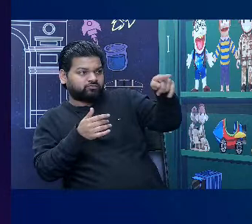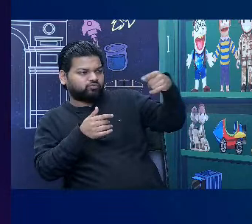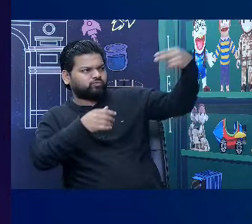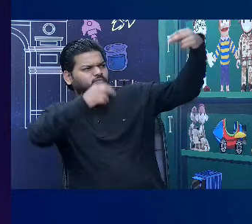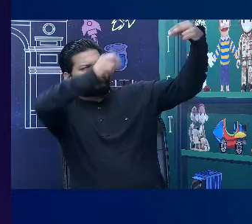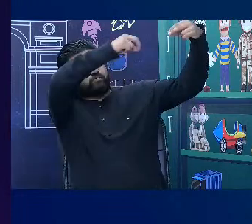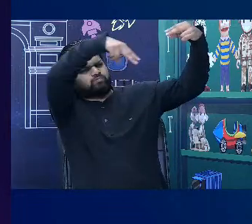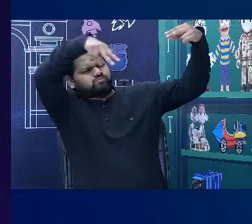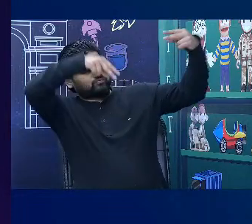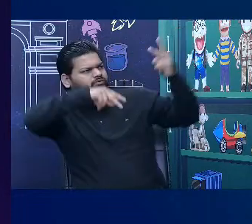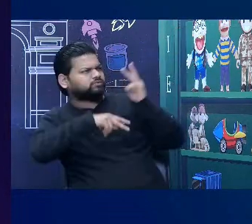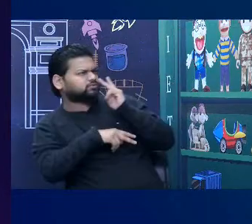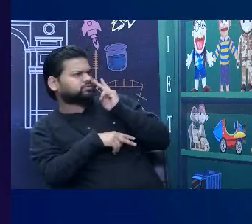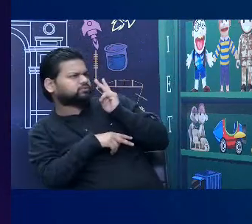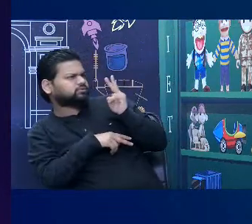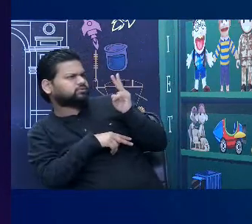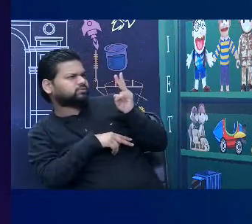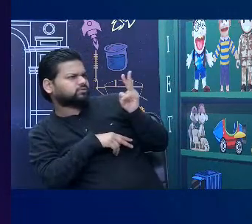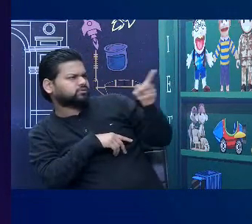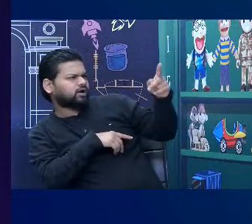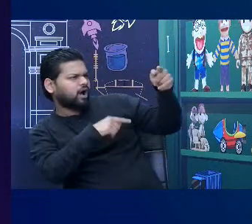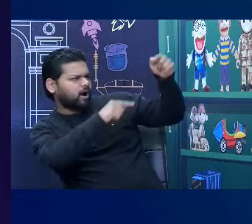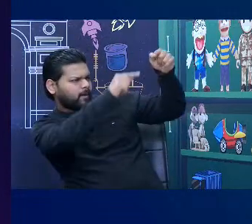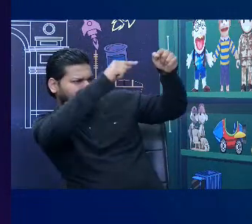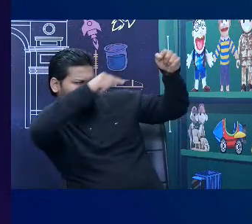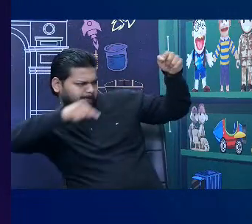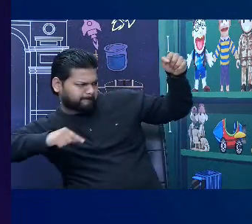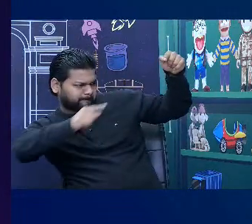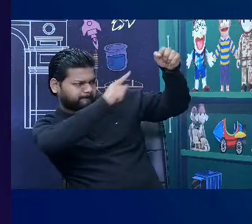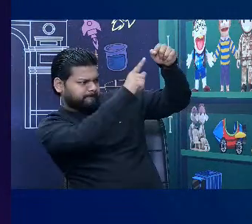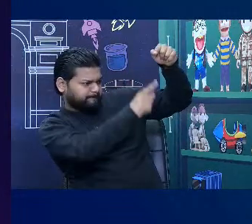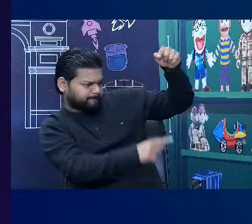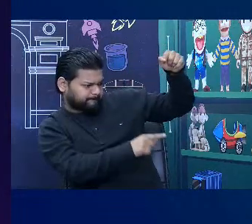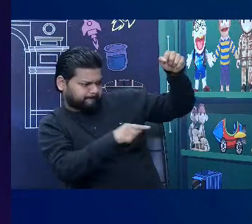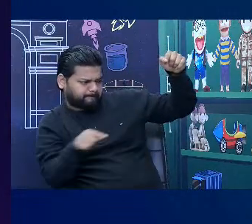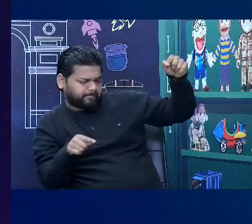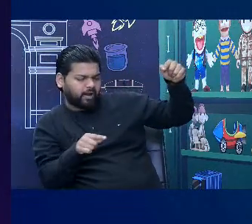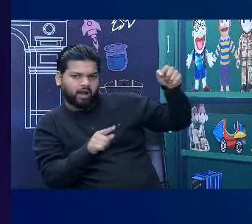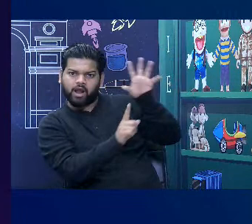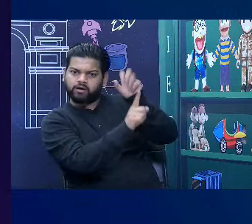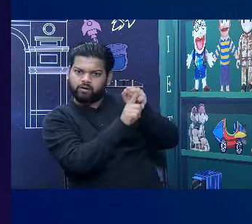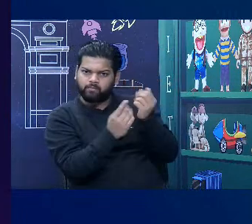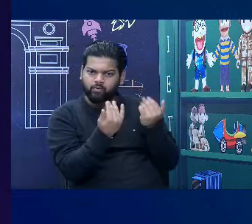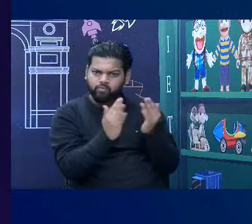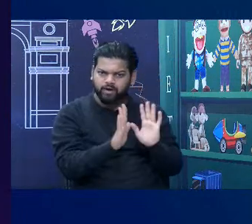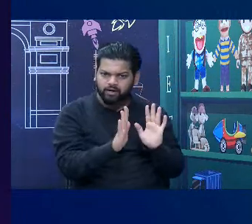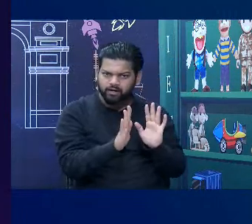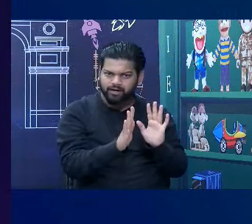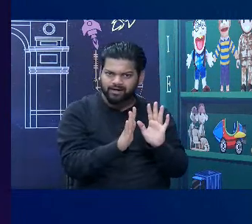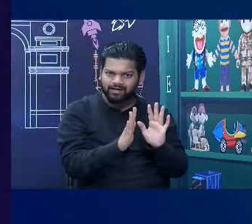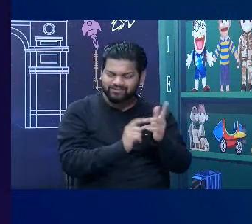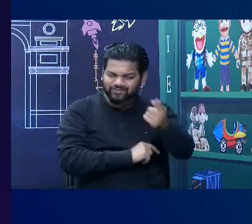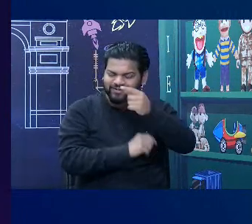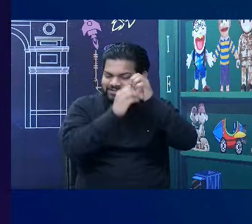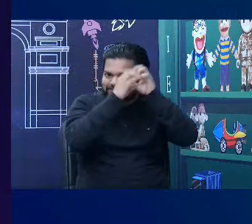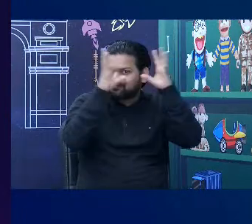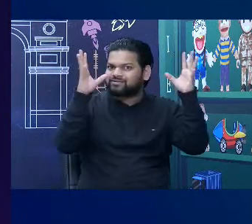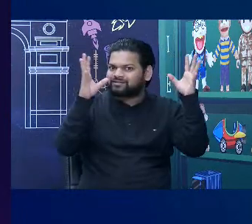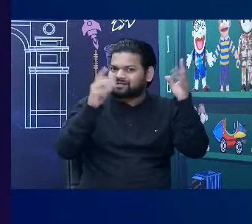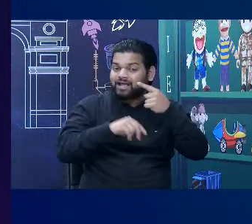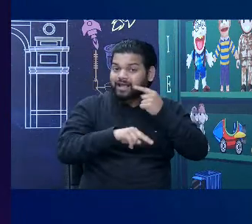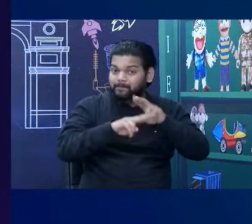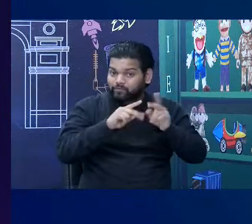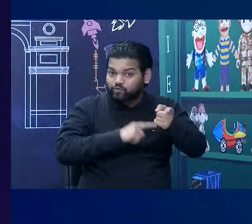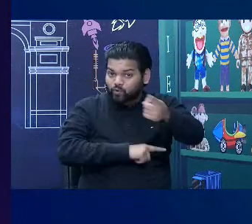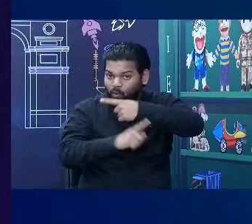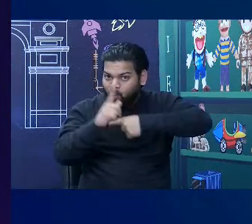of the river. A right triangle is imagined to be made in this situation. If you know the height